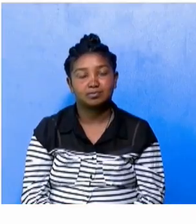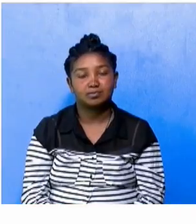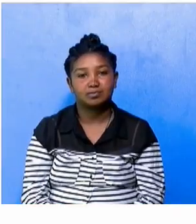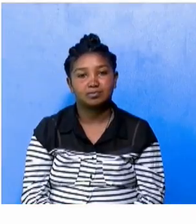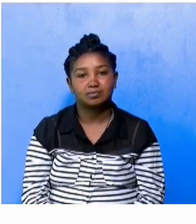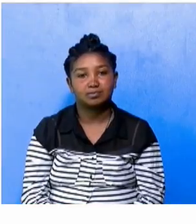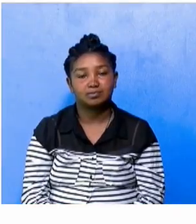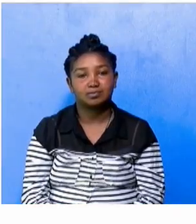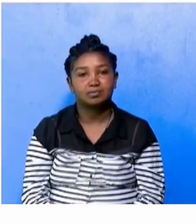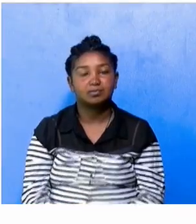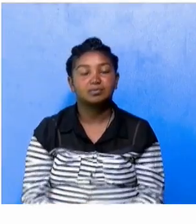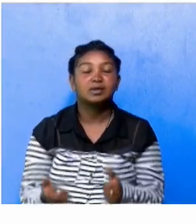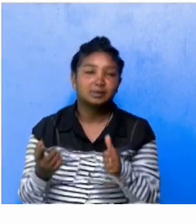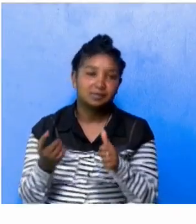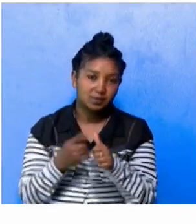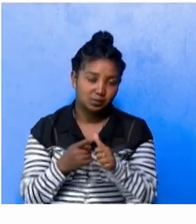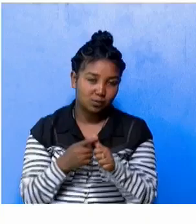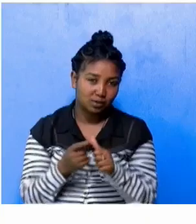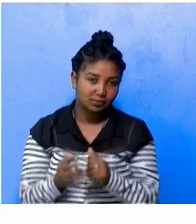The first one.